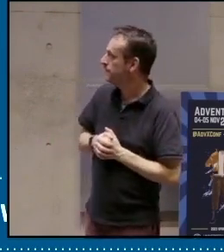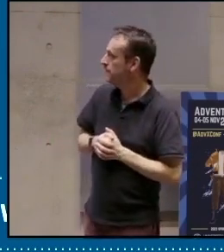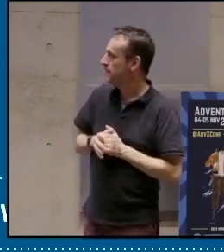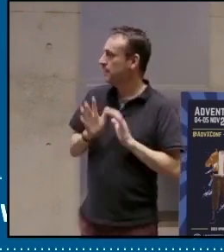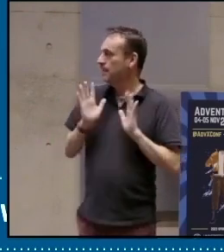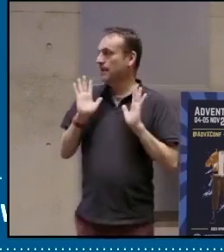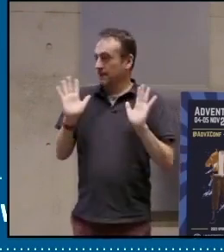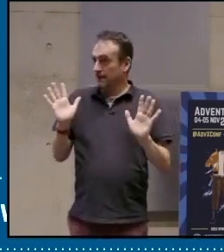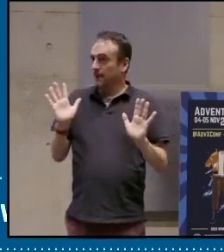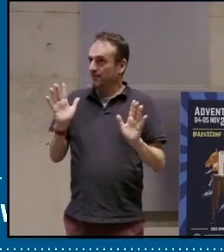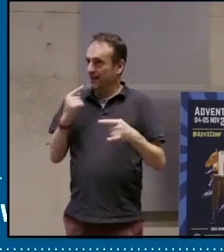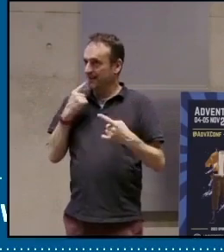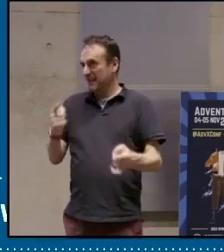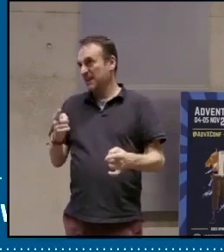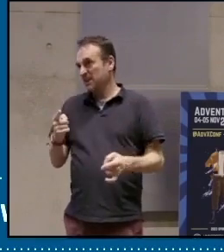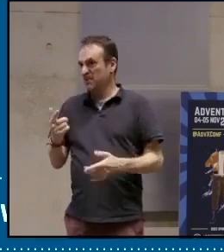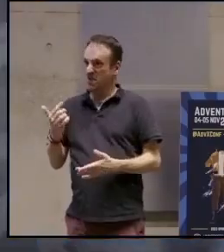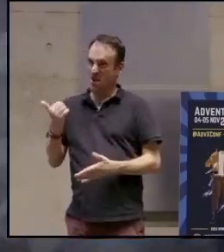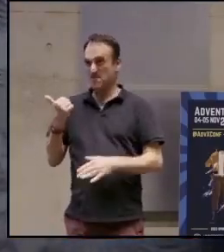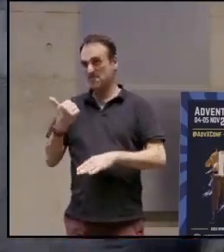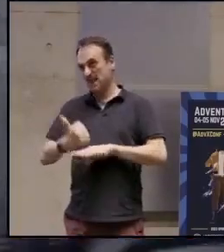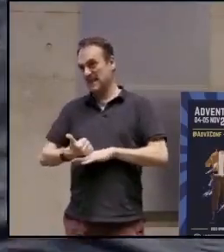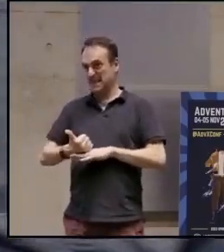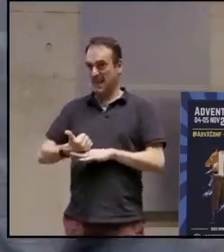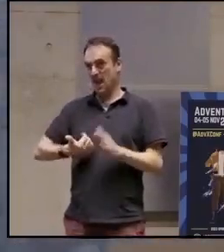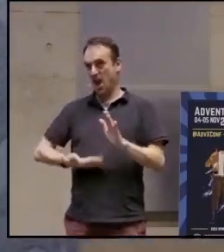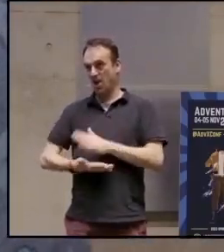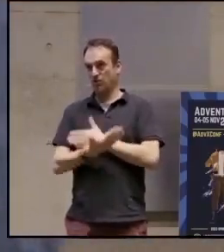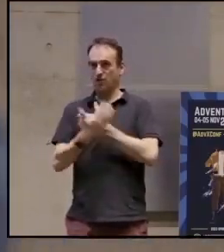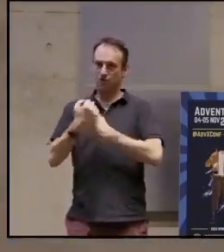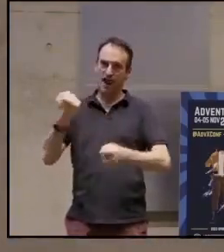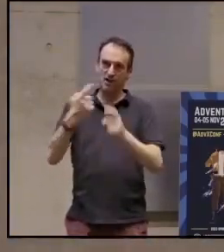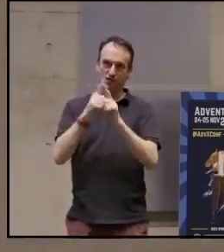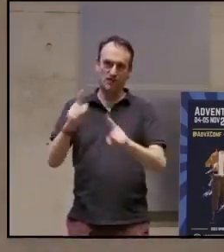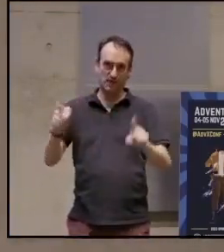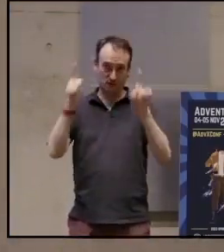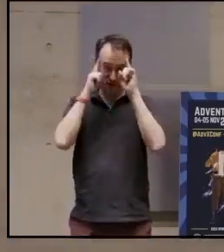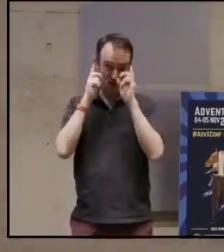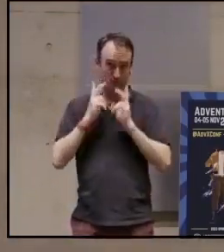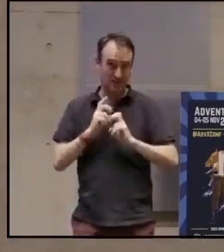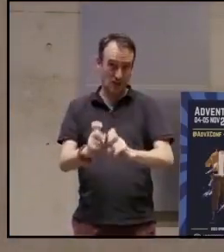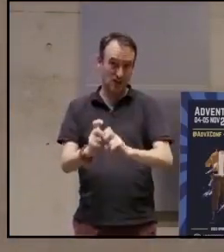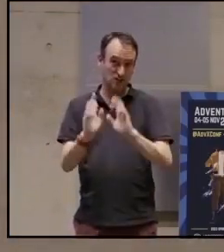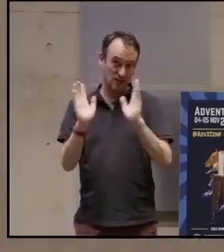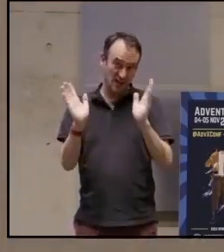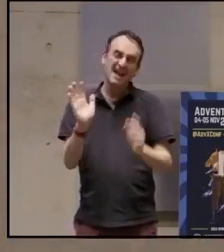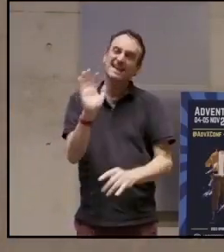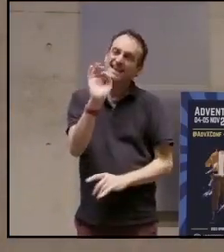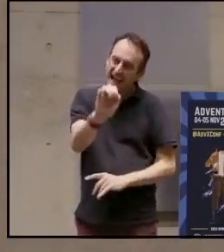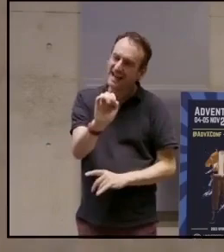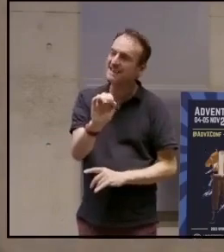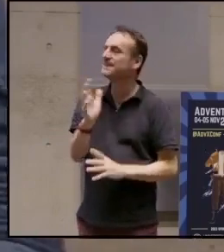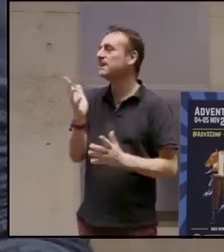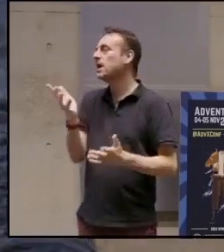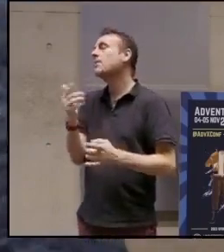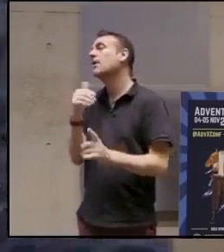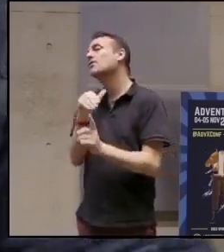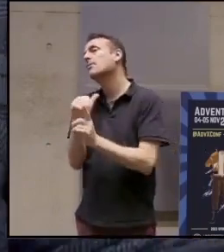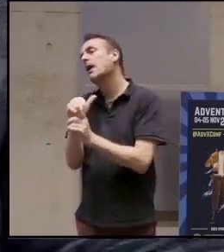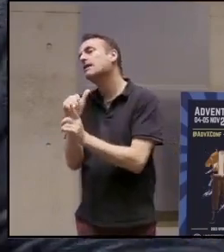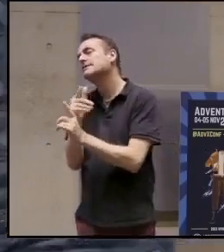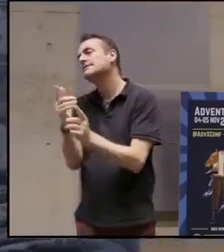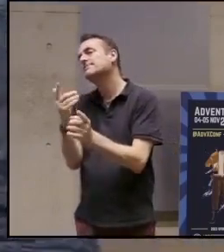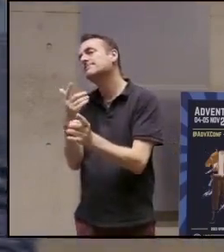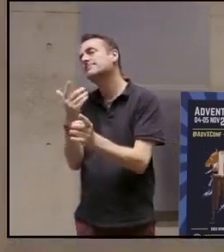basic undergraduate history research? Is that like the point of this? Well, yes, perhaps, and also no, right? I am reminding you a bit how to do